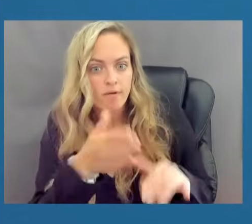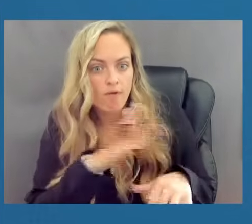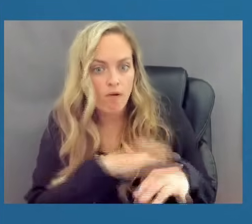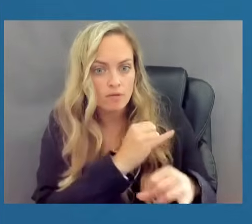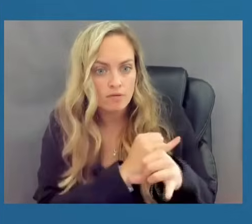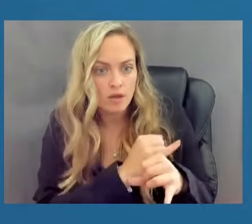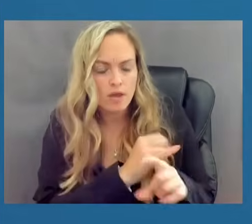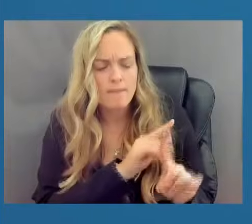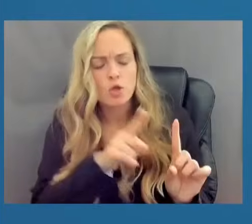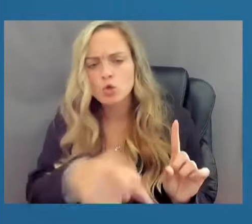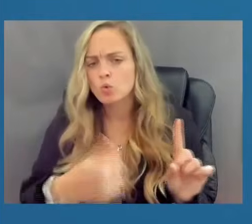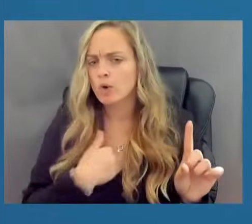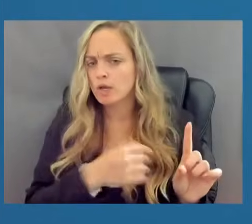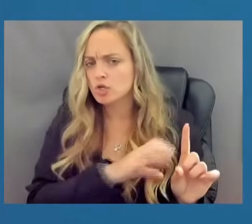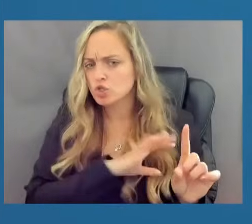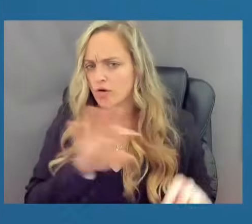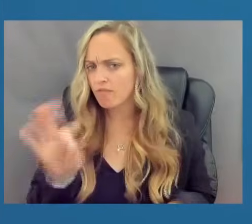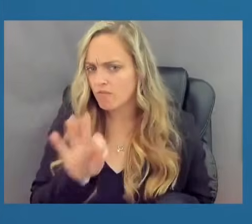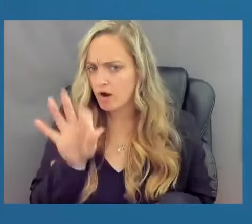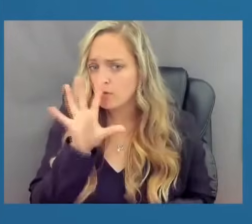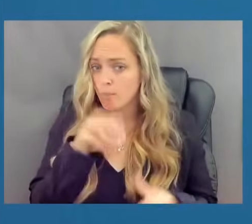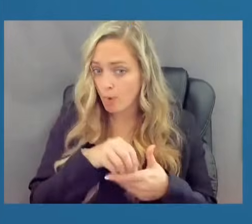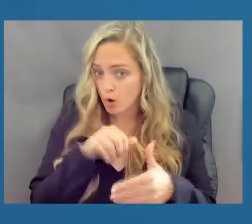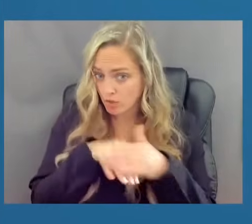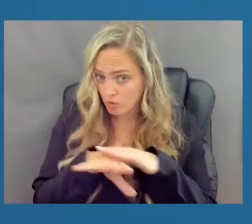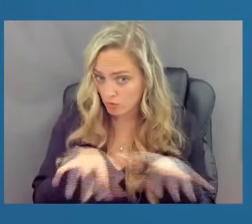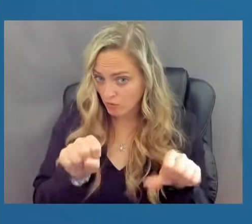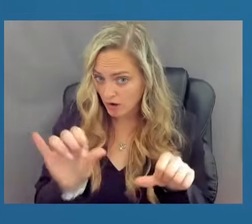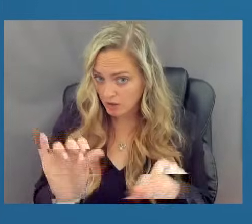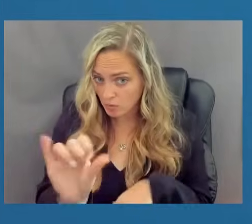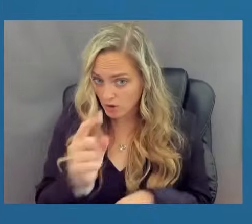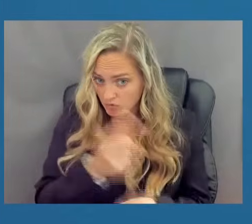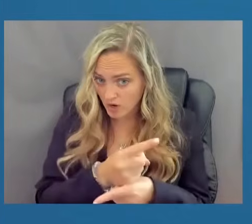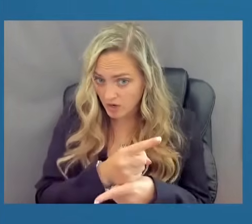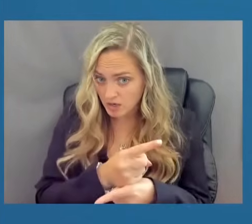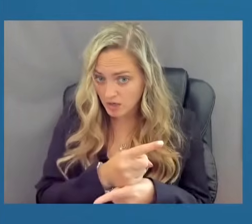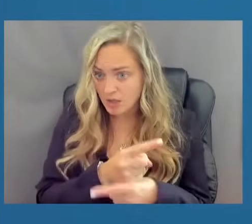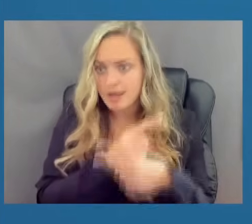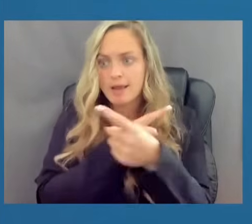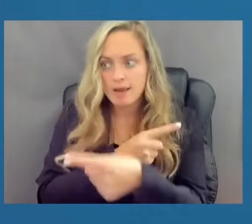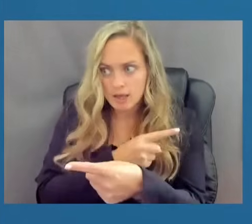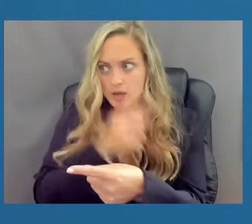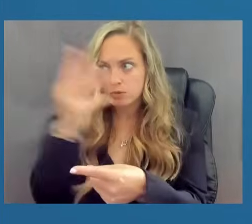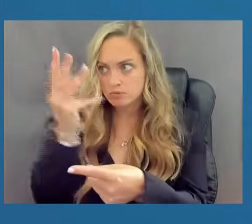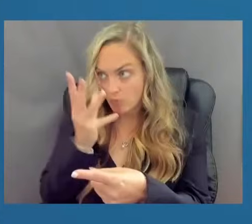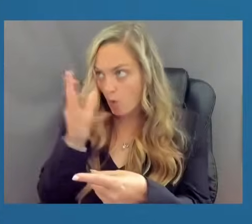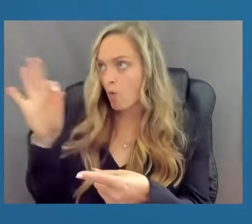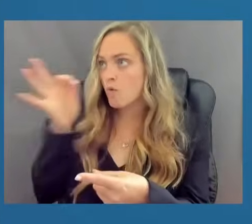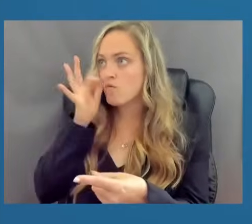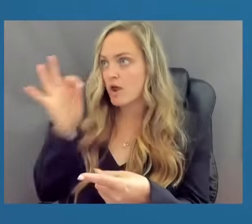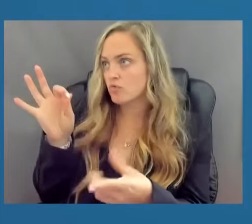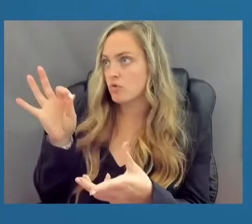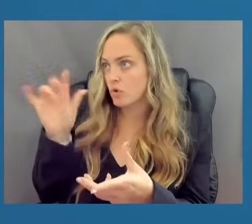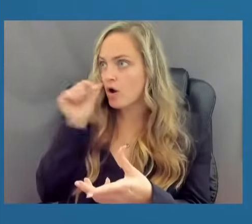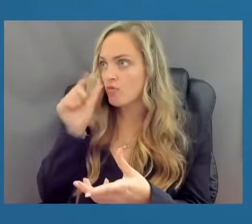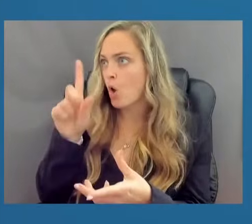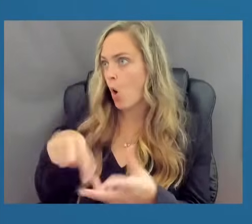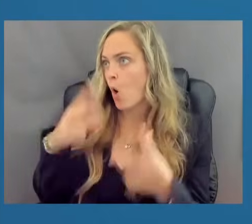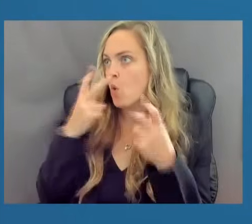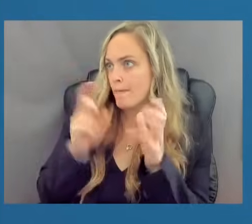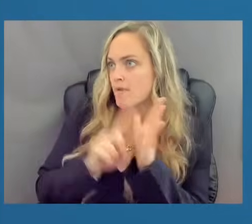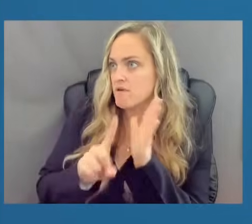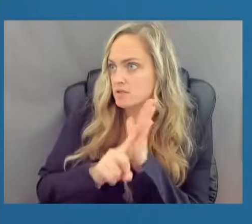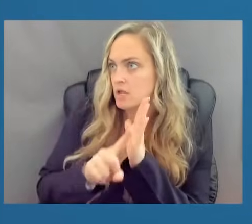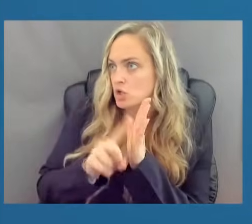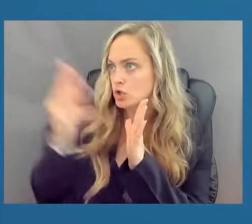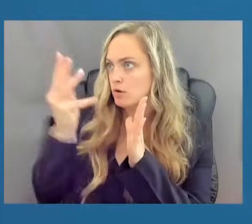Sheriff on Friday, who was part of that raid as well. They had a periphery role. He was also informed by the federal government that that was a criminal investigation.